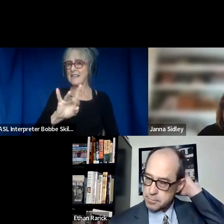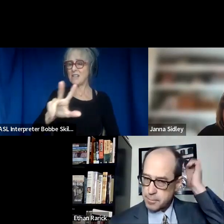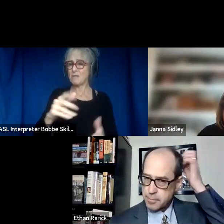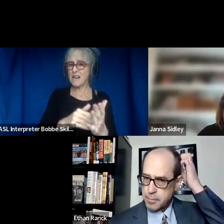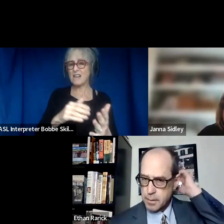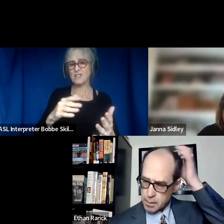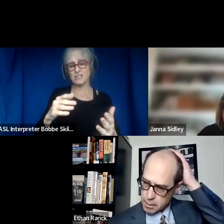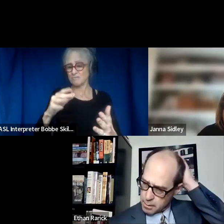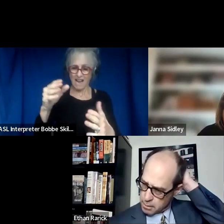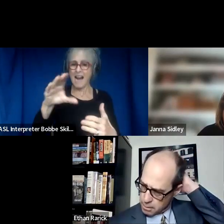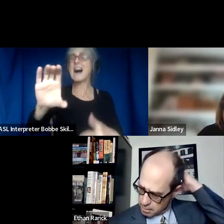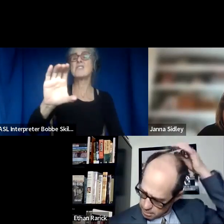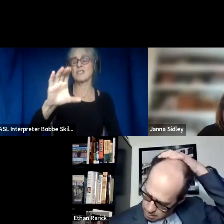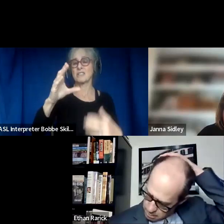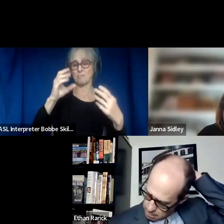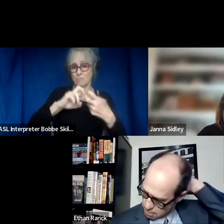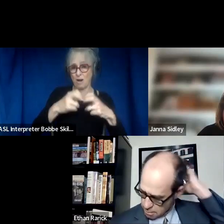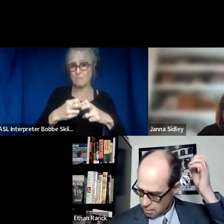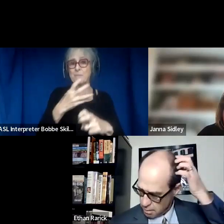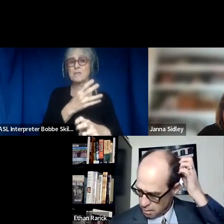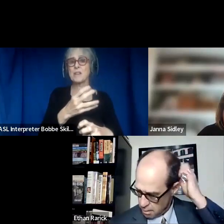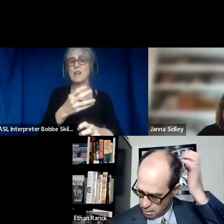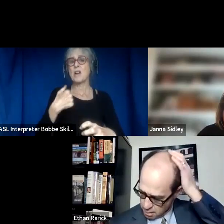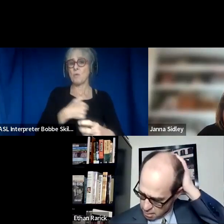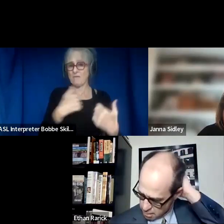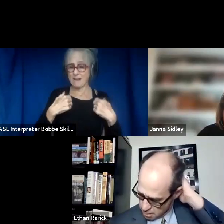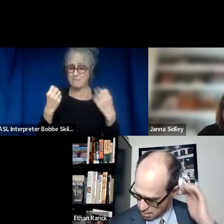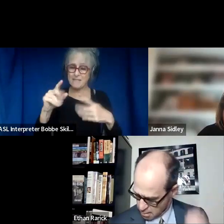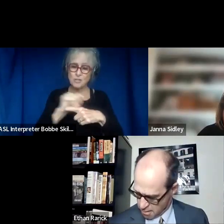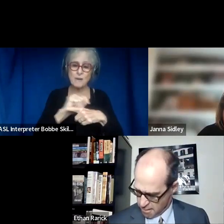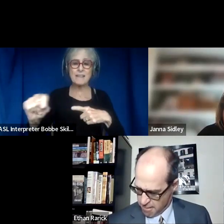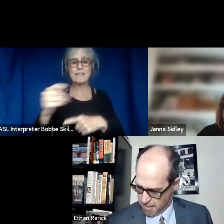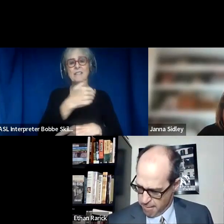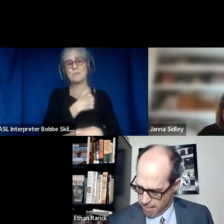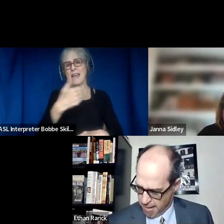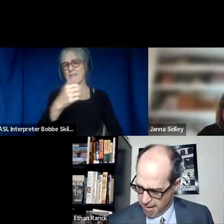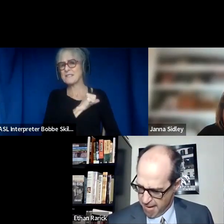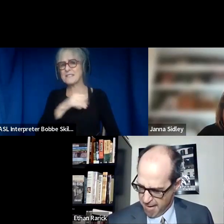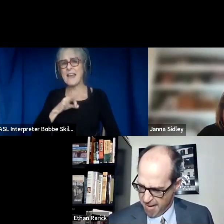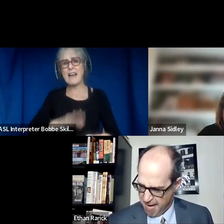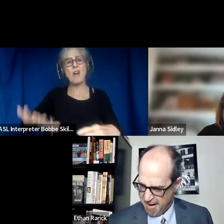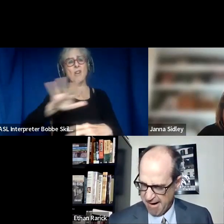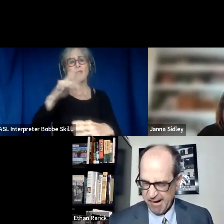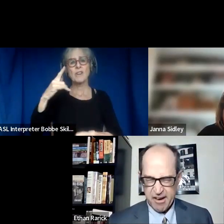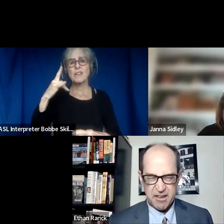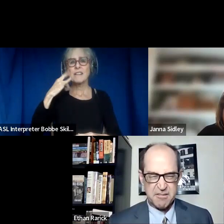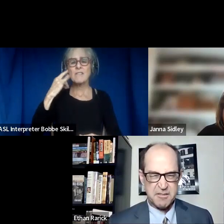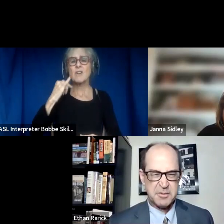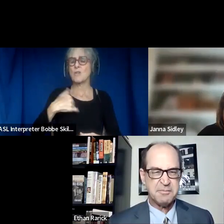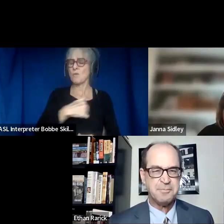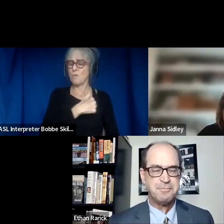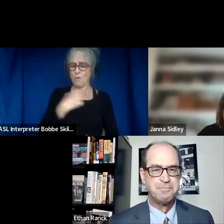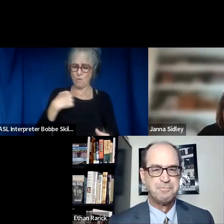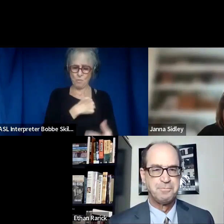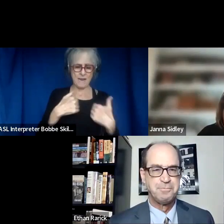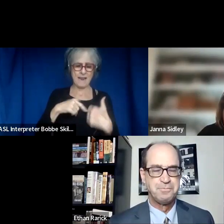trainings. We have staff in communities throughout the state. We have 21 offices. We are focused on meeting